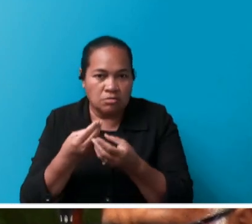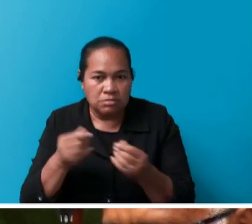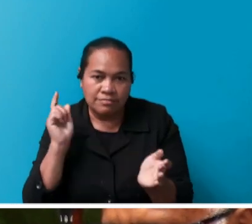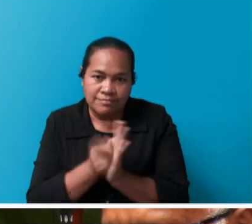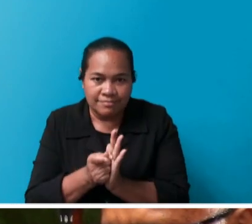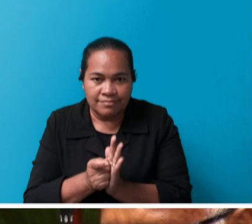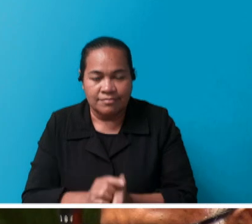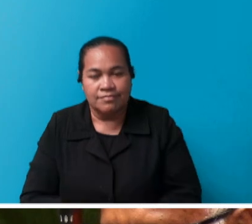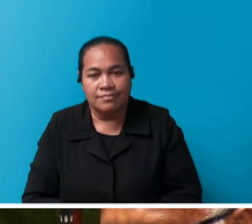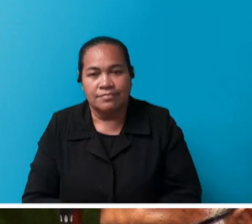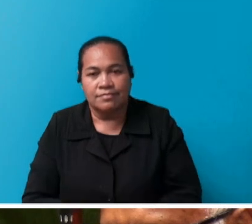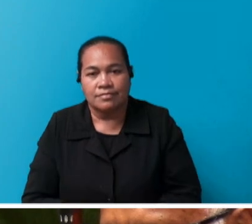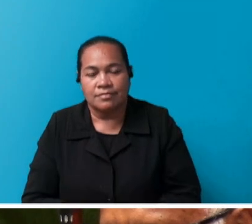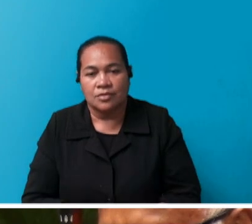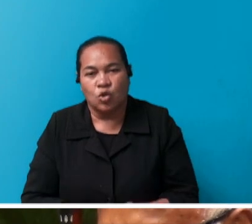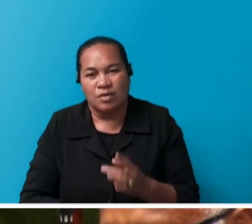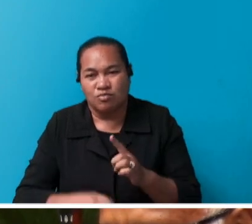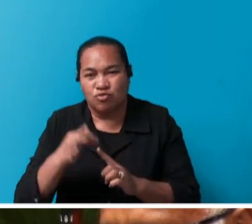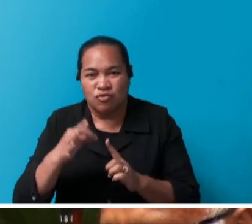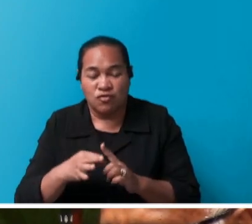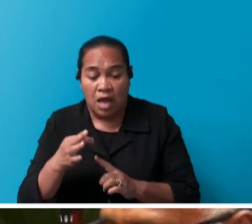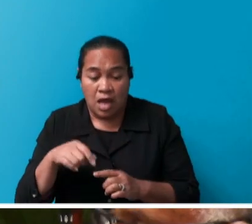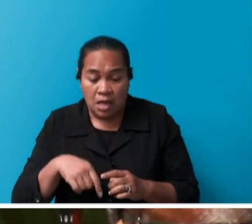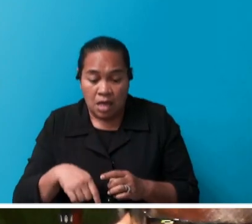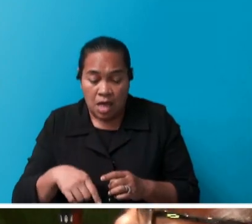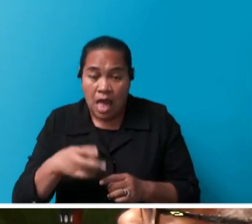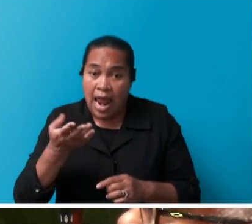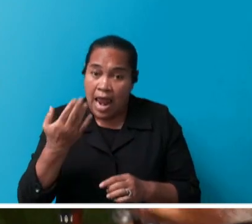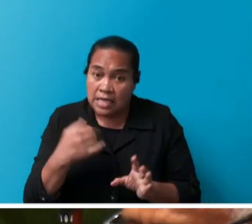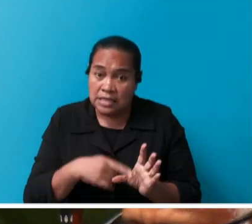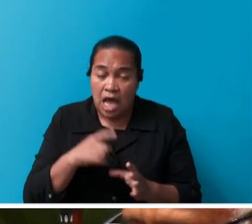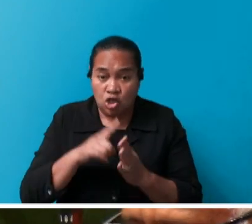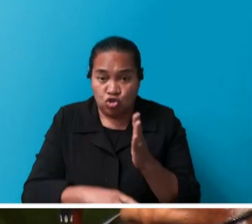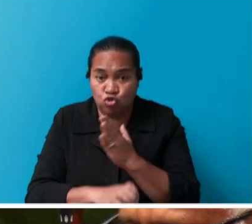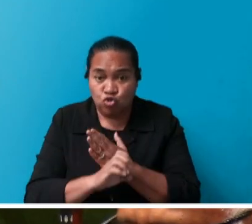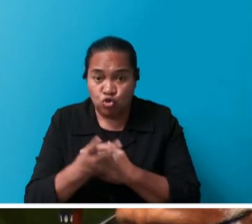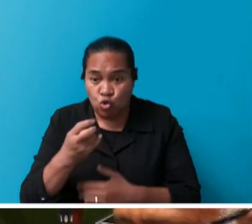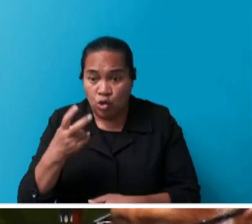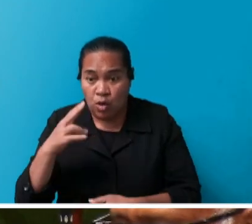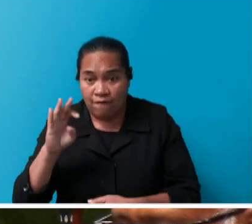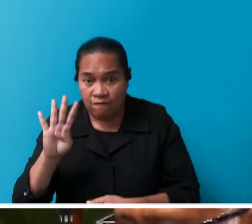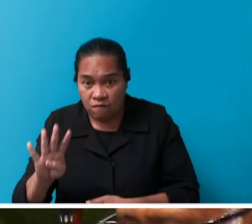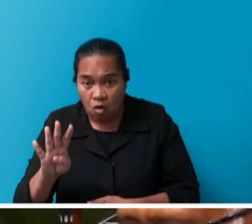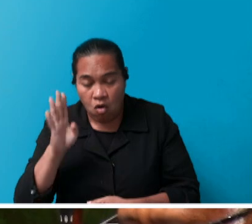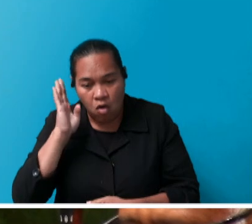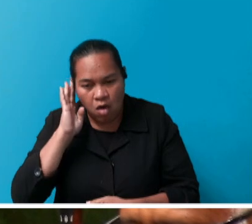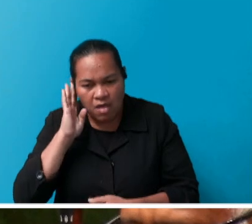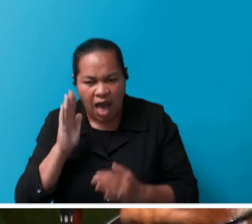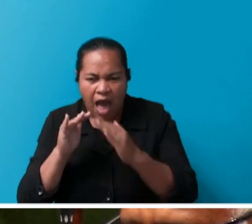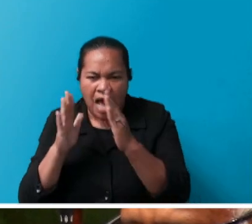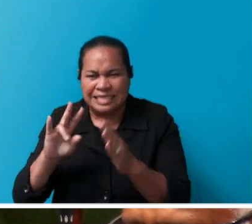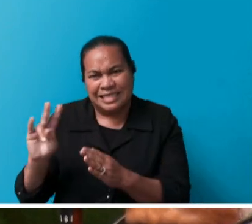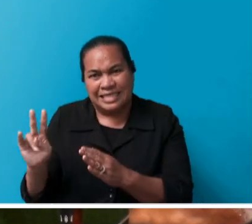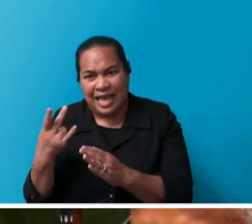Ministry, in June 2024, Mr. Speaker, the warehouse, the second warehouse